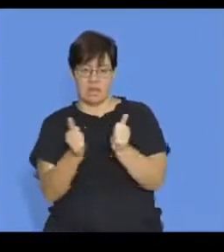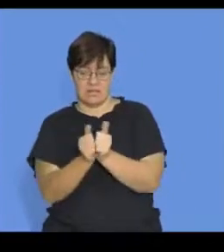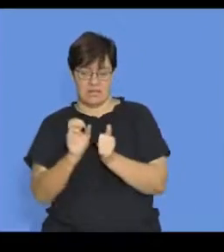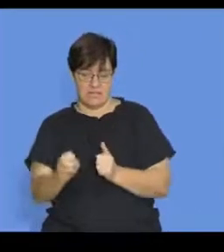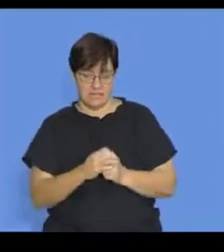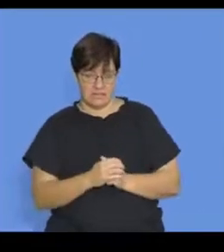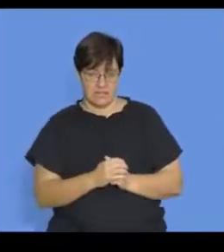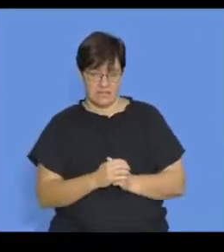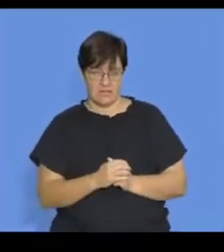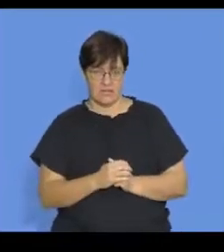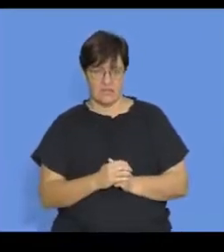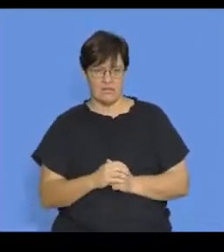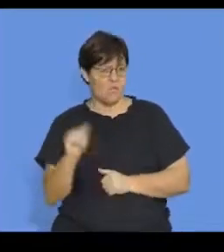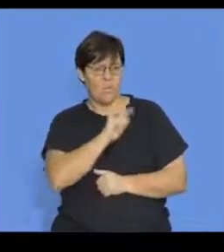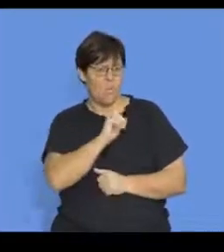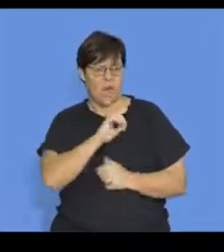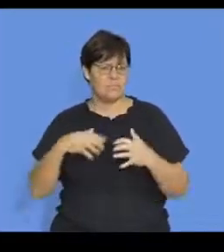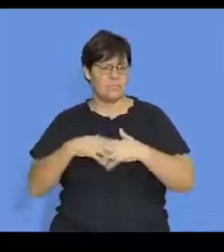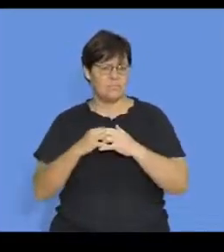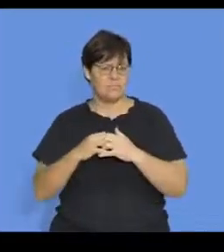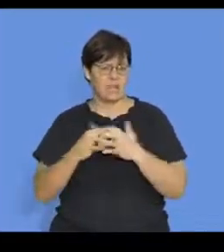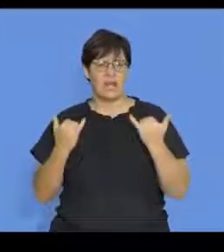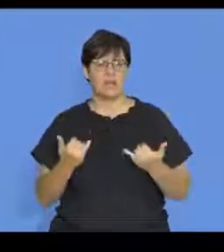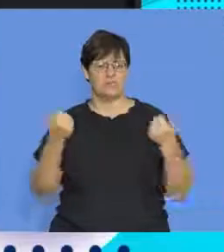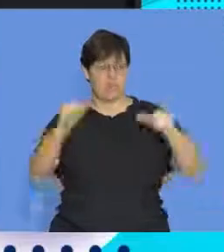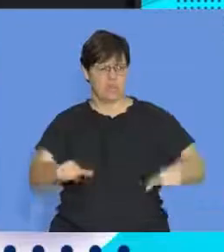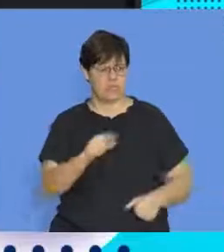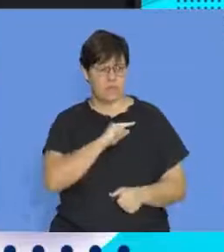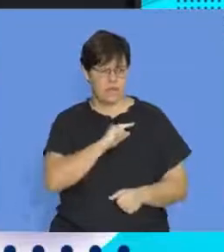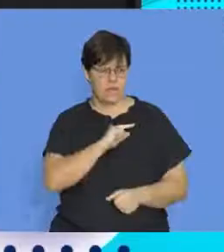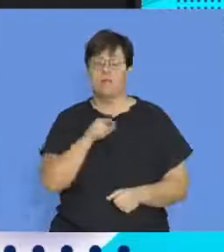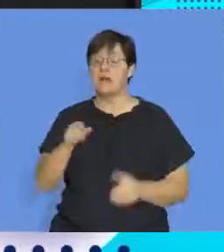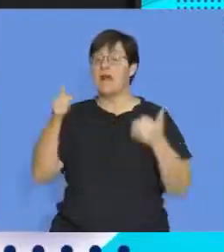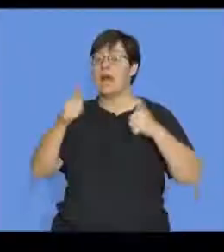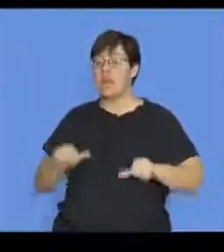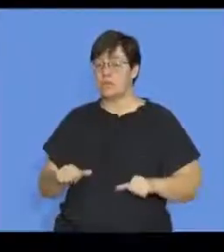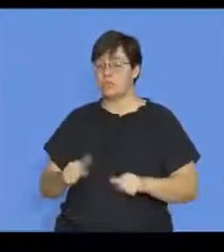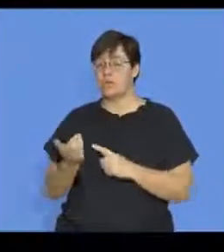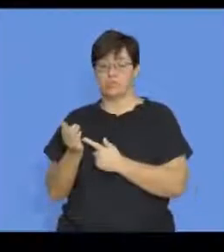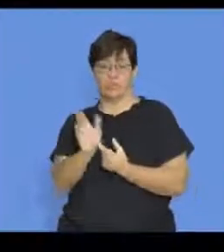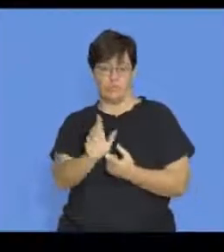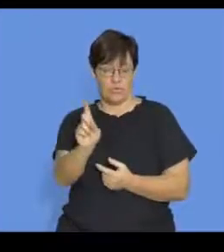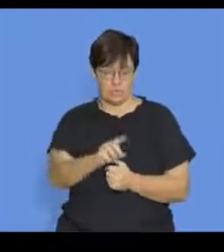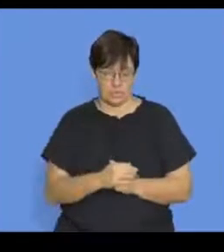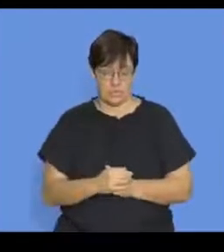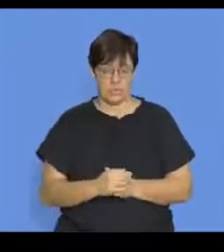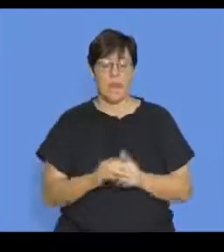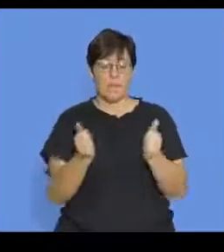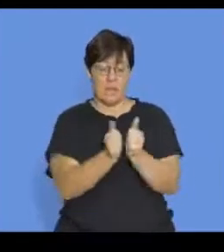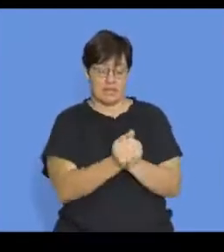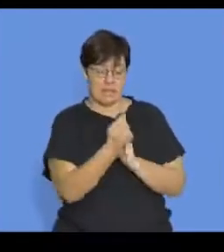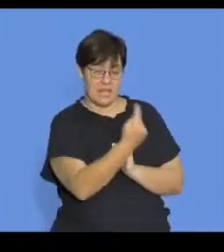each partner. Now, why do we draw up a current account? The account will